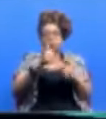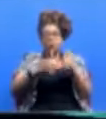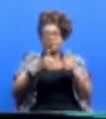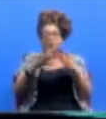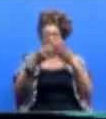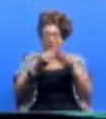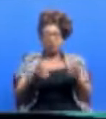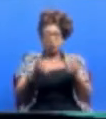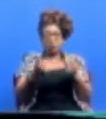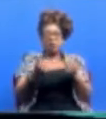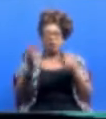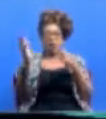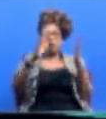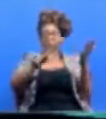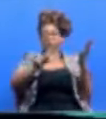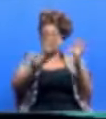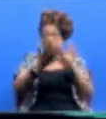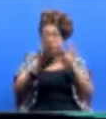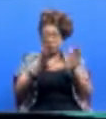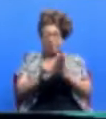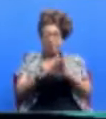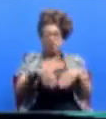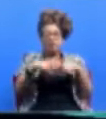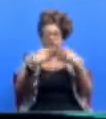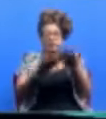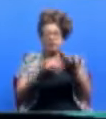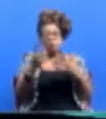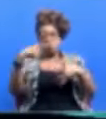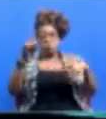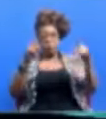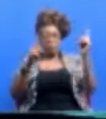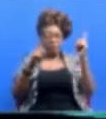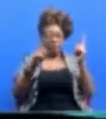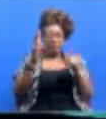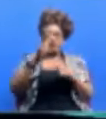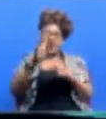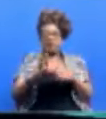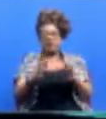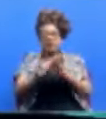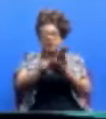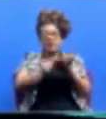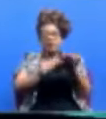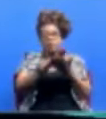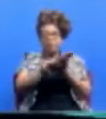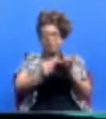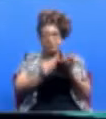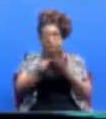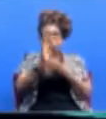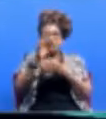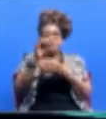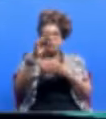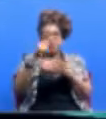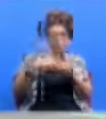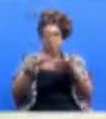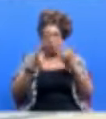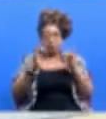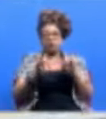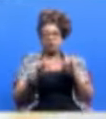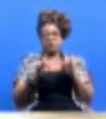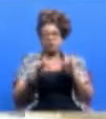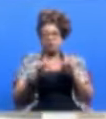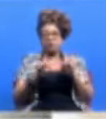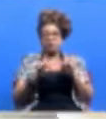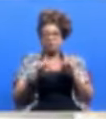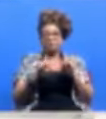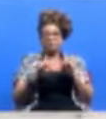and public health concerns, offering a win-win for vendors and the environment. Here's Fatma Bogu with more.